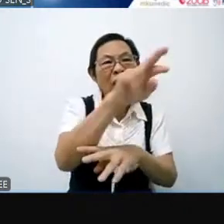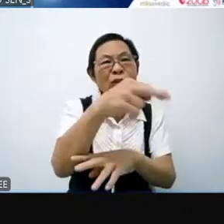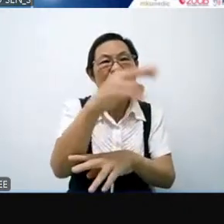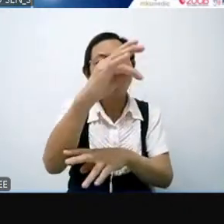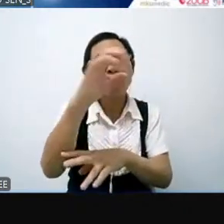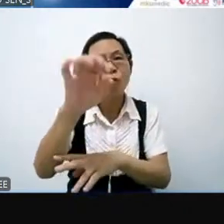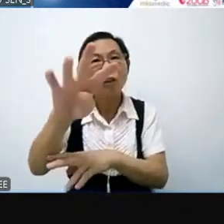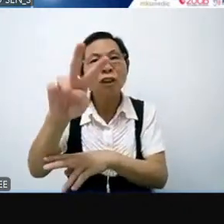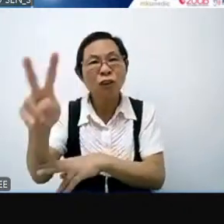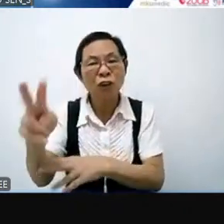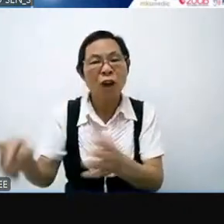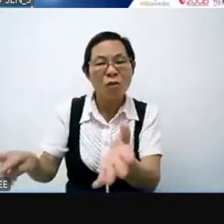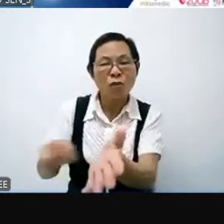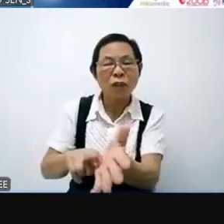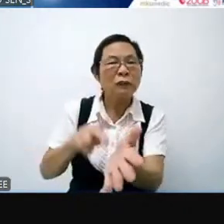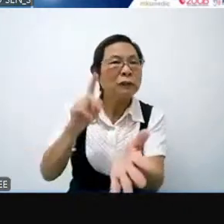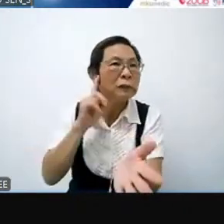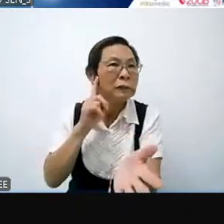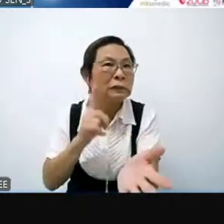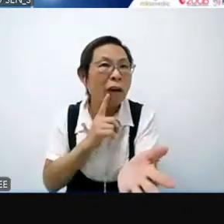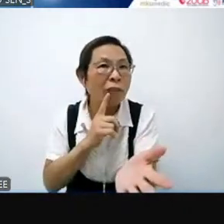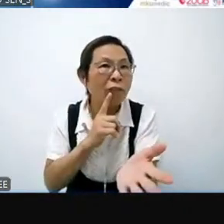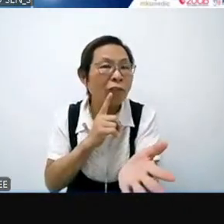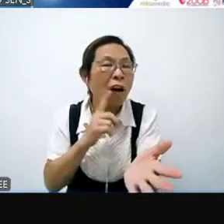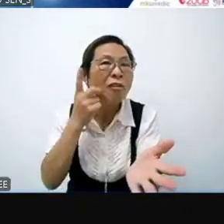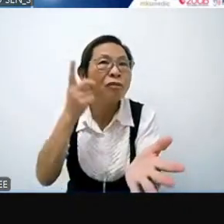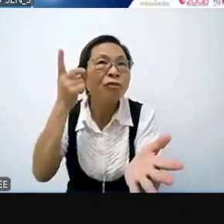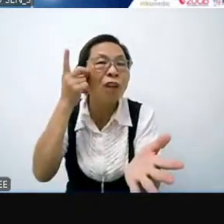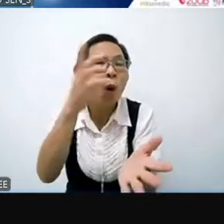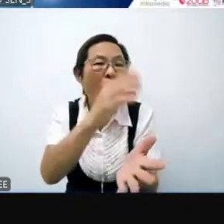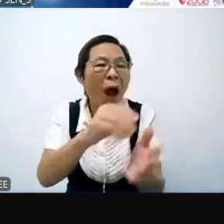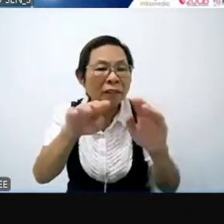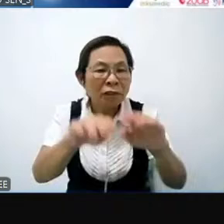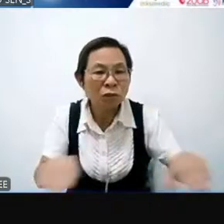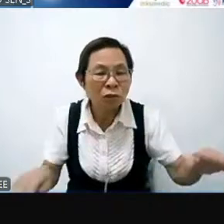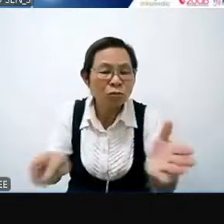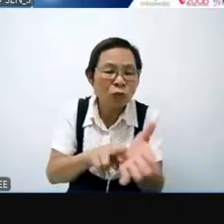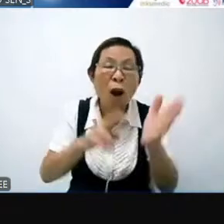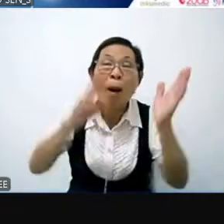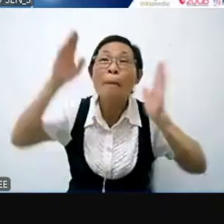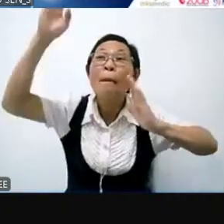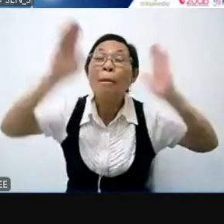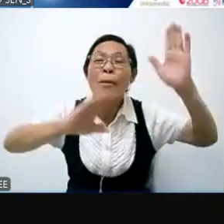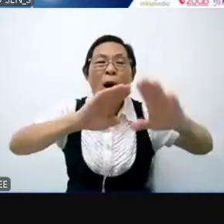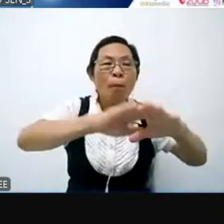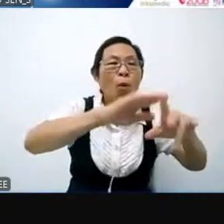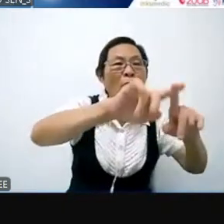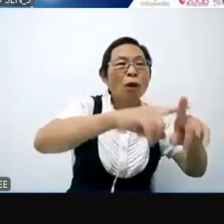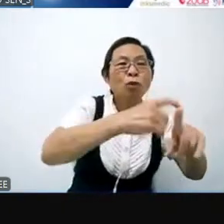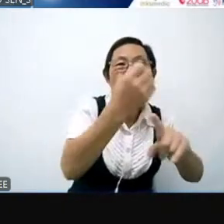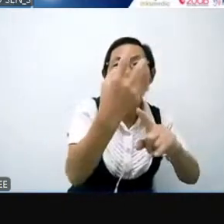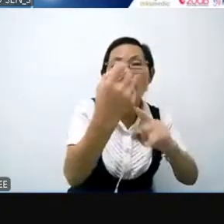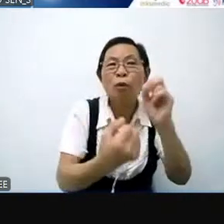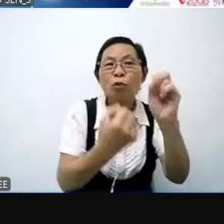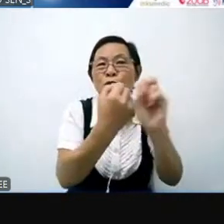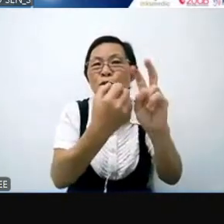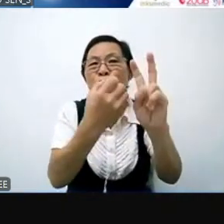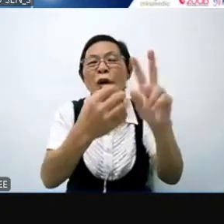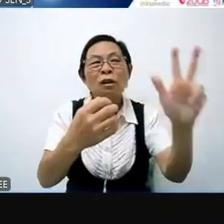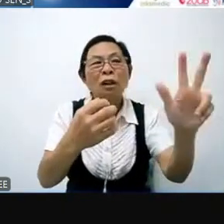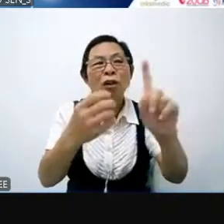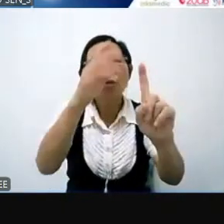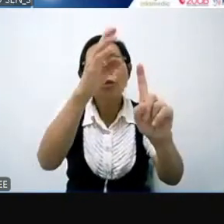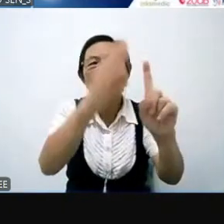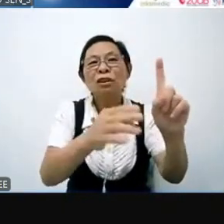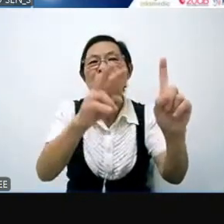40,743 registered hearing impaired adults and children in Malaysia as December 31st,